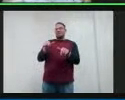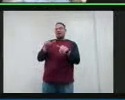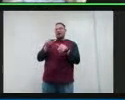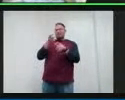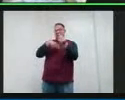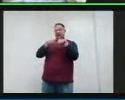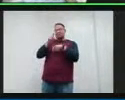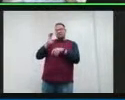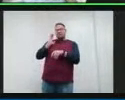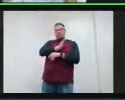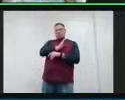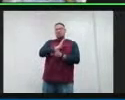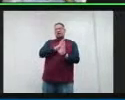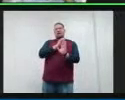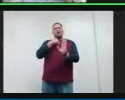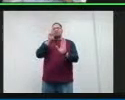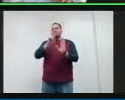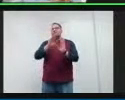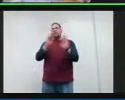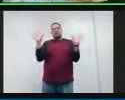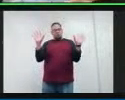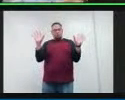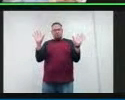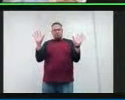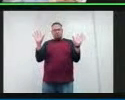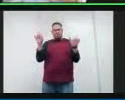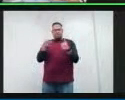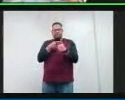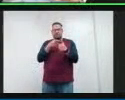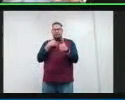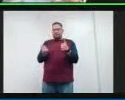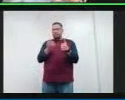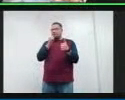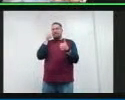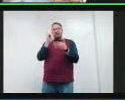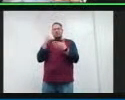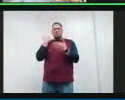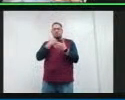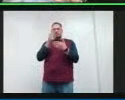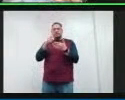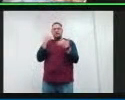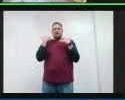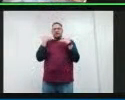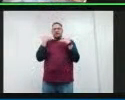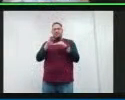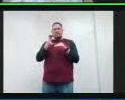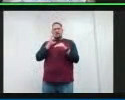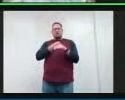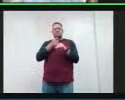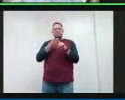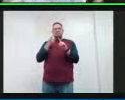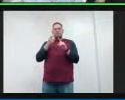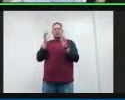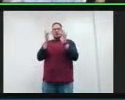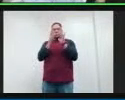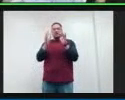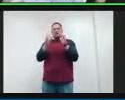board. I have to be very, very clear. Number one, I don't think we should limit ourselves from reaching out to the press. I am a